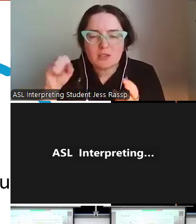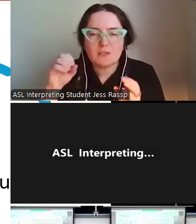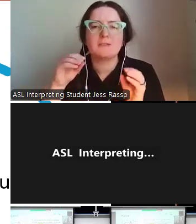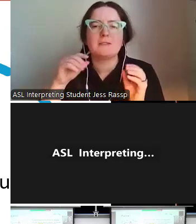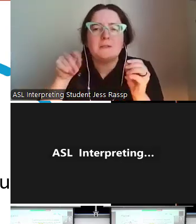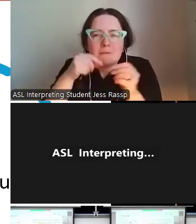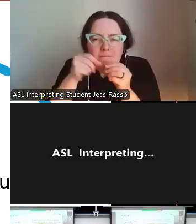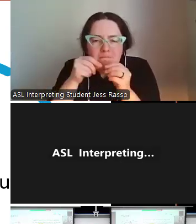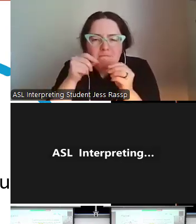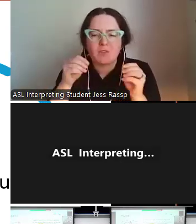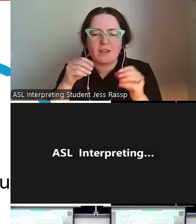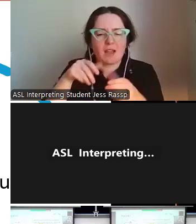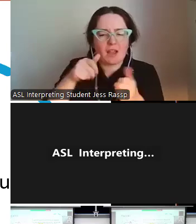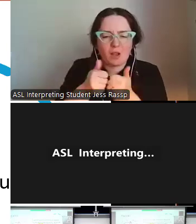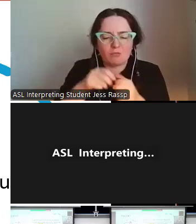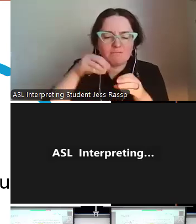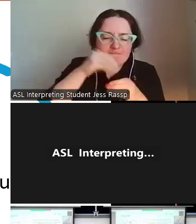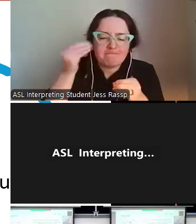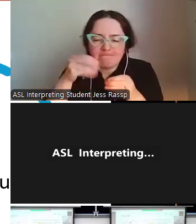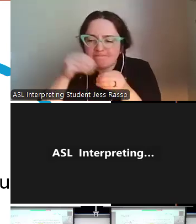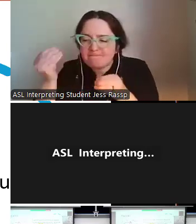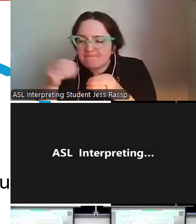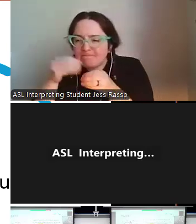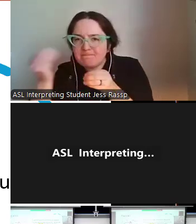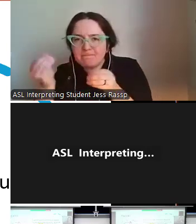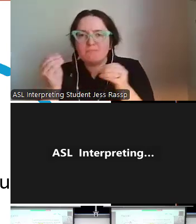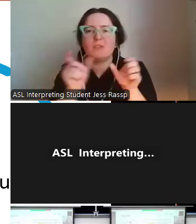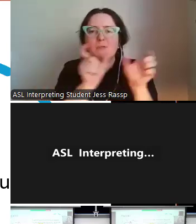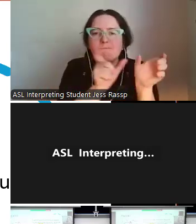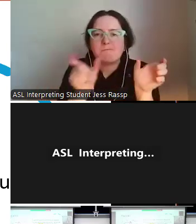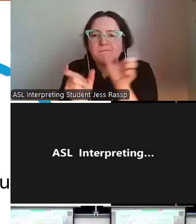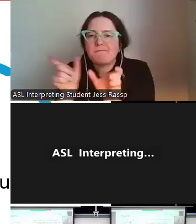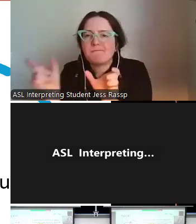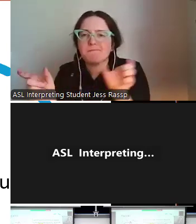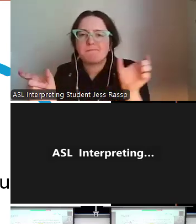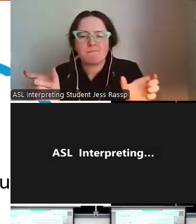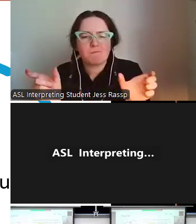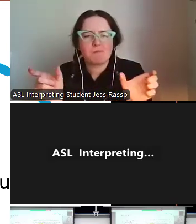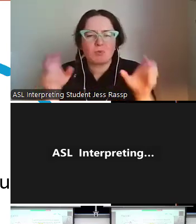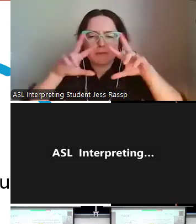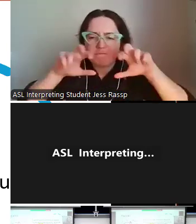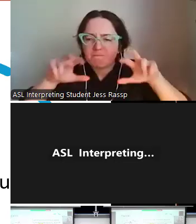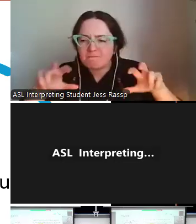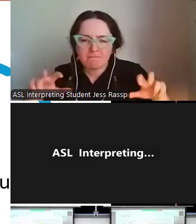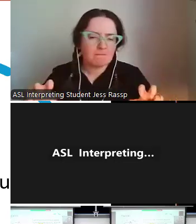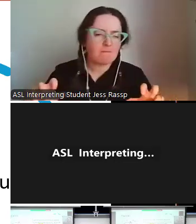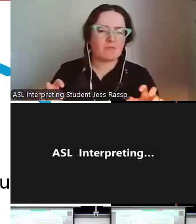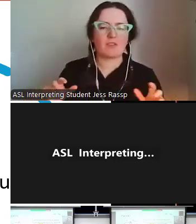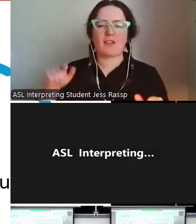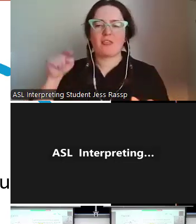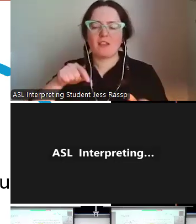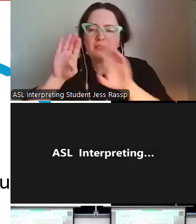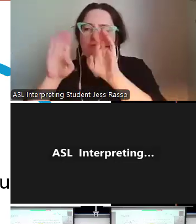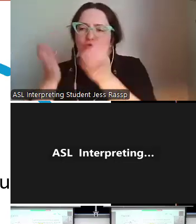wow. yeah, just came out. And so people are now starting to look into this class